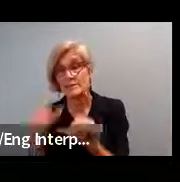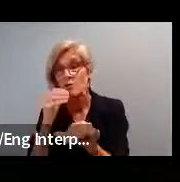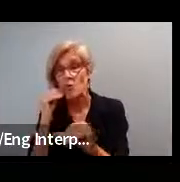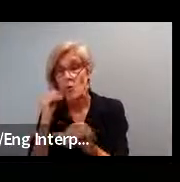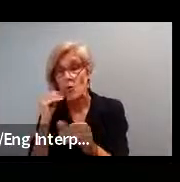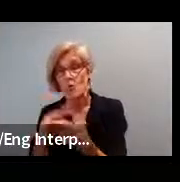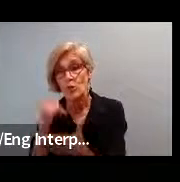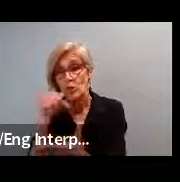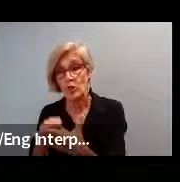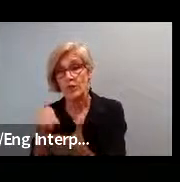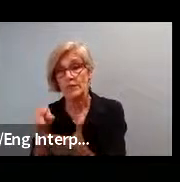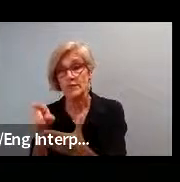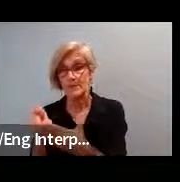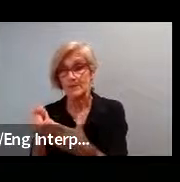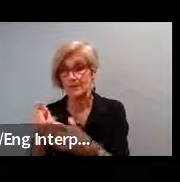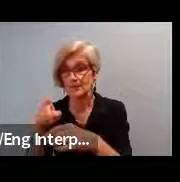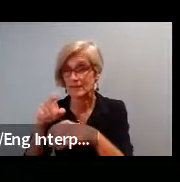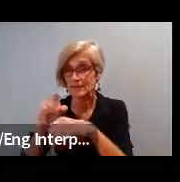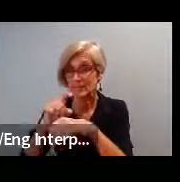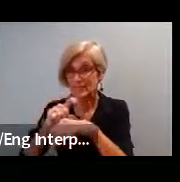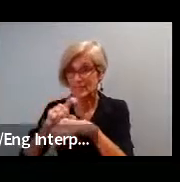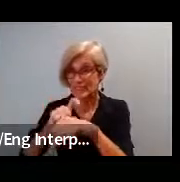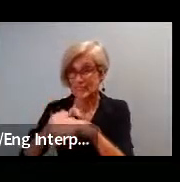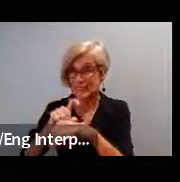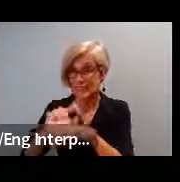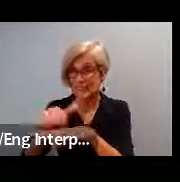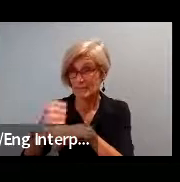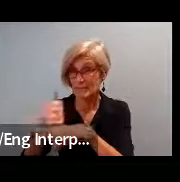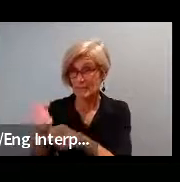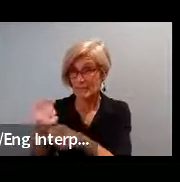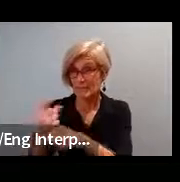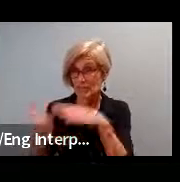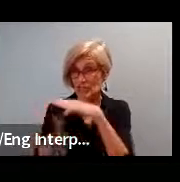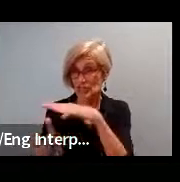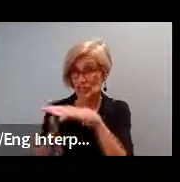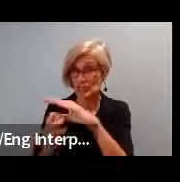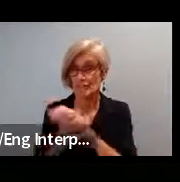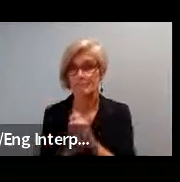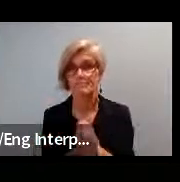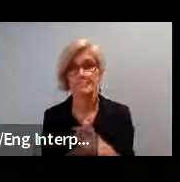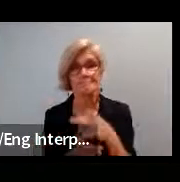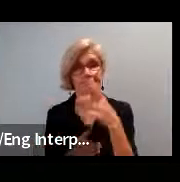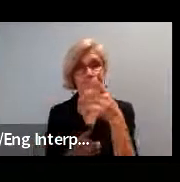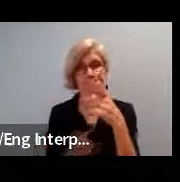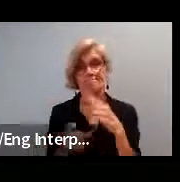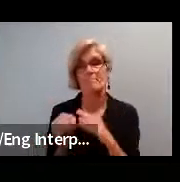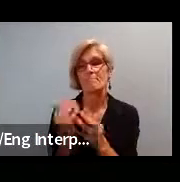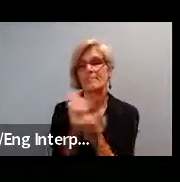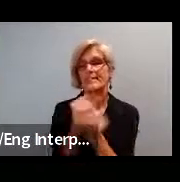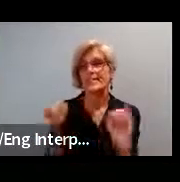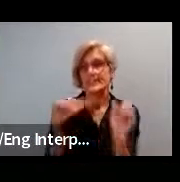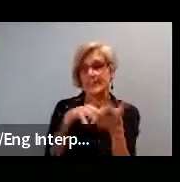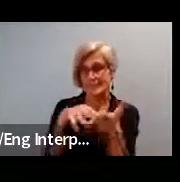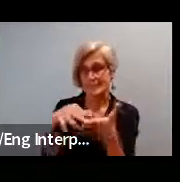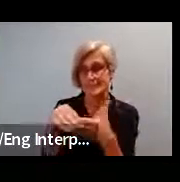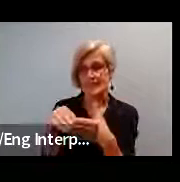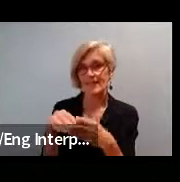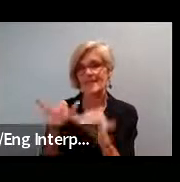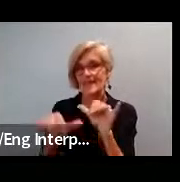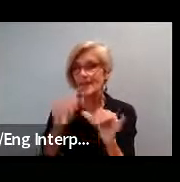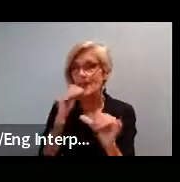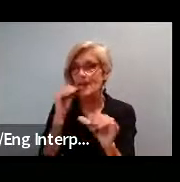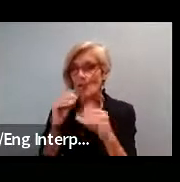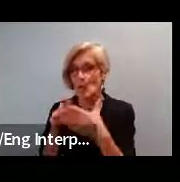year for the kindergarten students? So independent study and at-home learning will not be an option